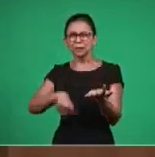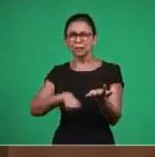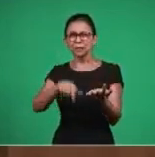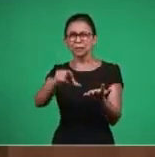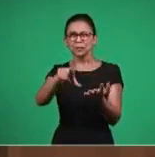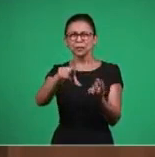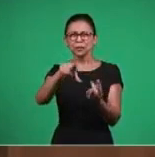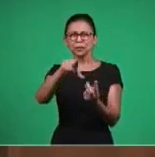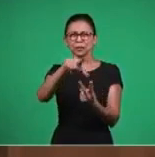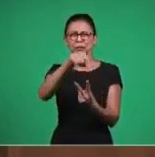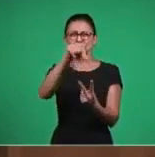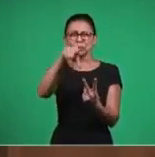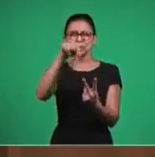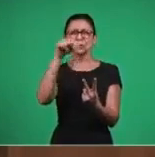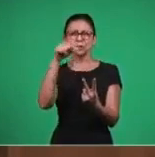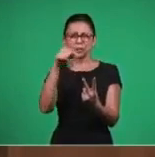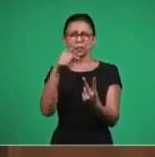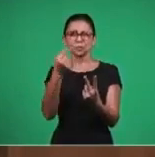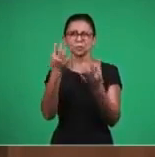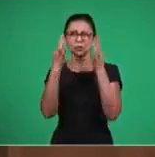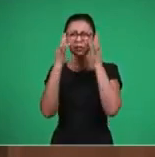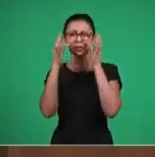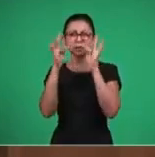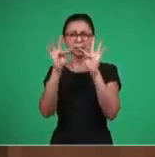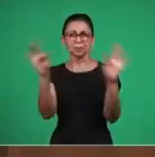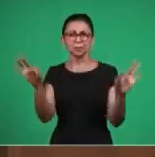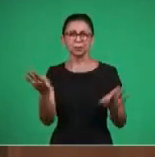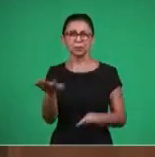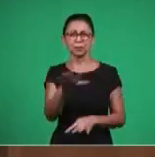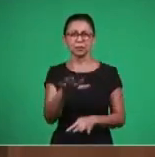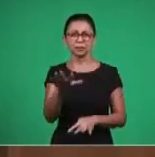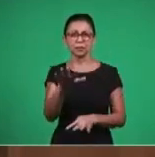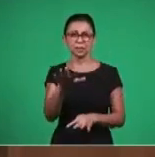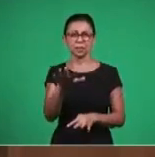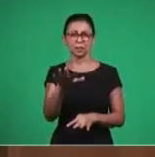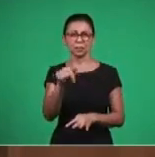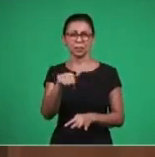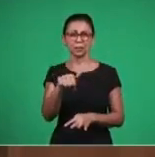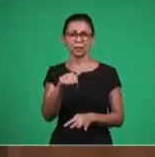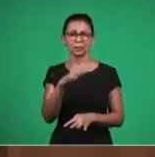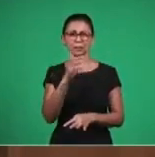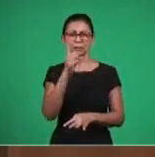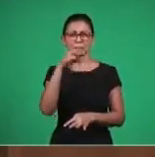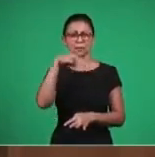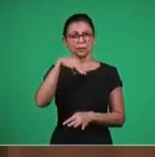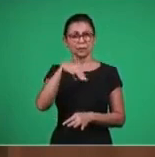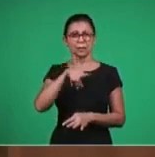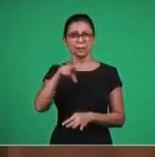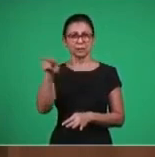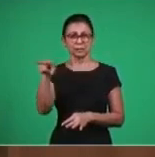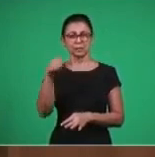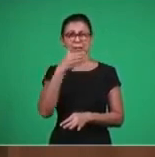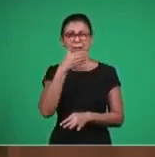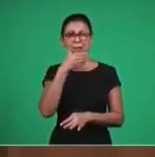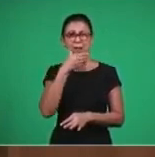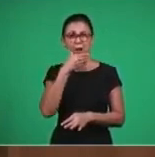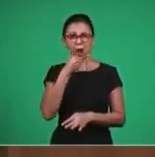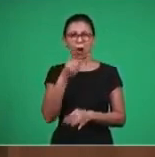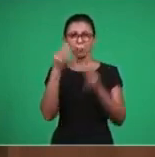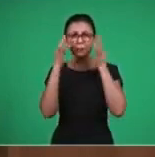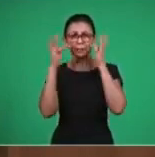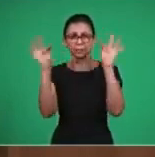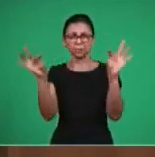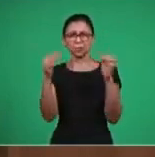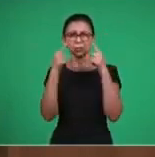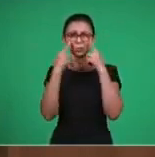there were many testimonies, but these two were brought here. And my name is Peter Santos. This brother is